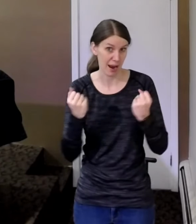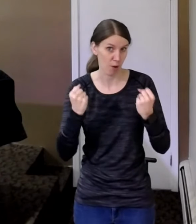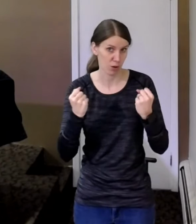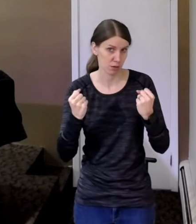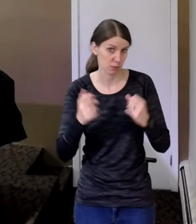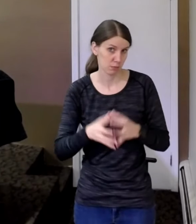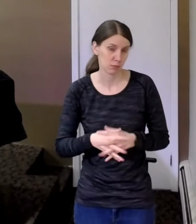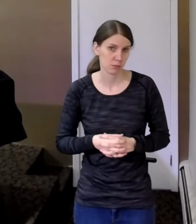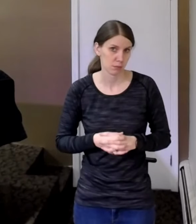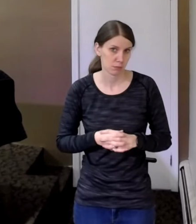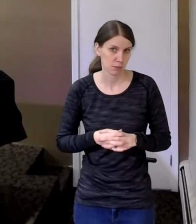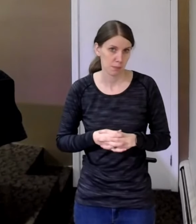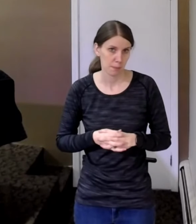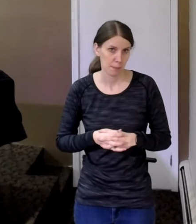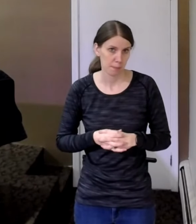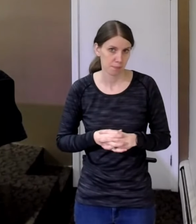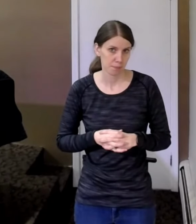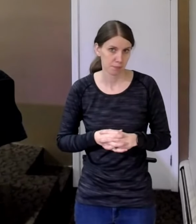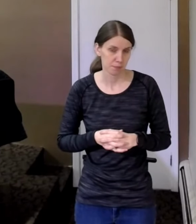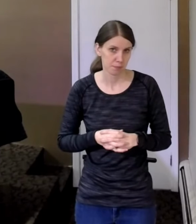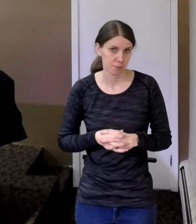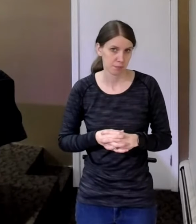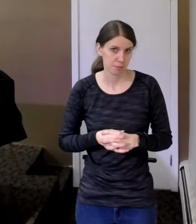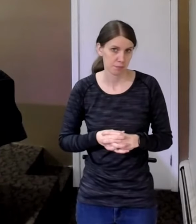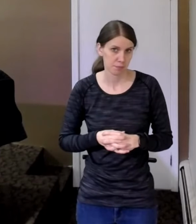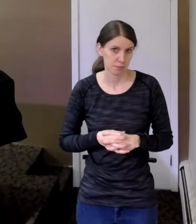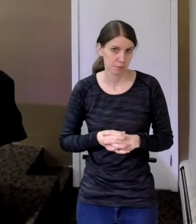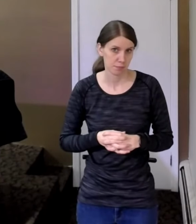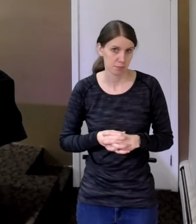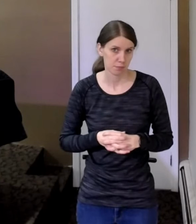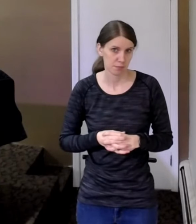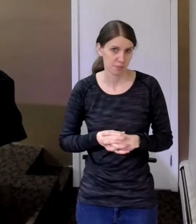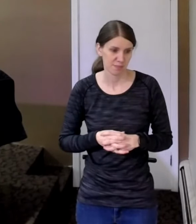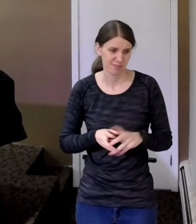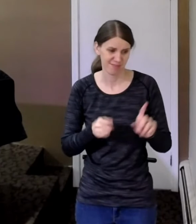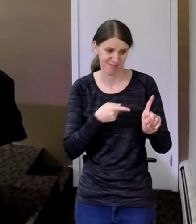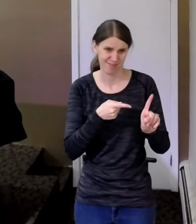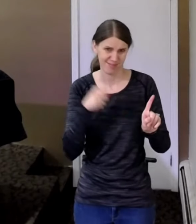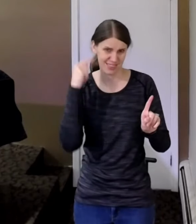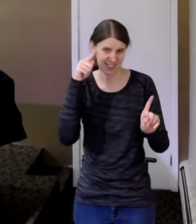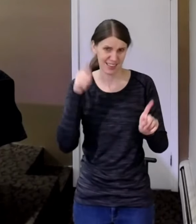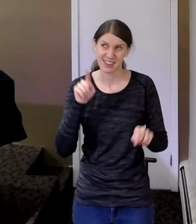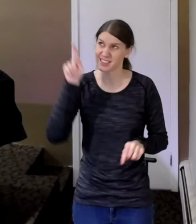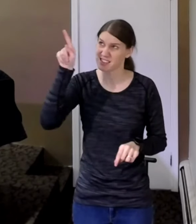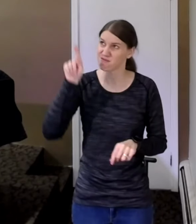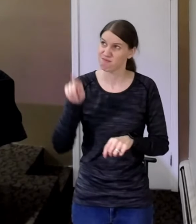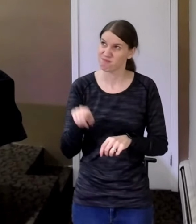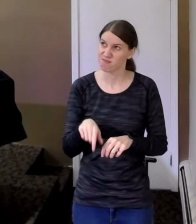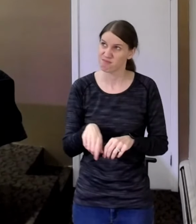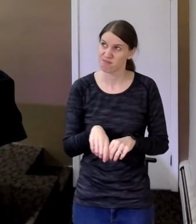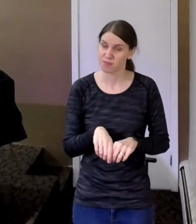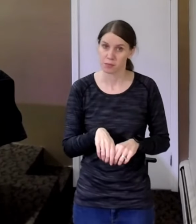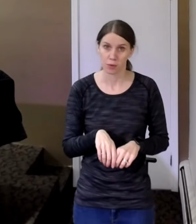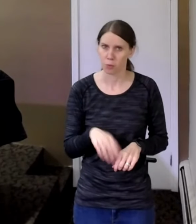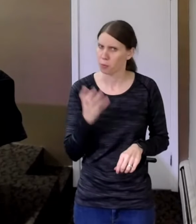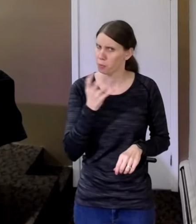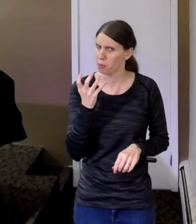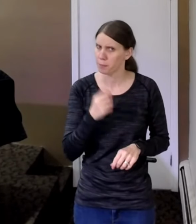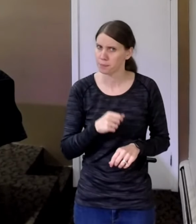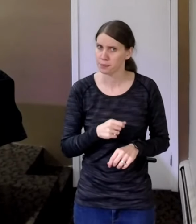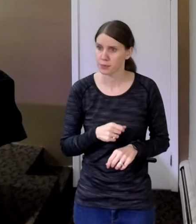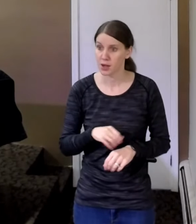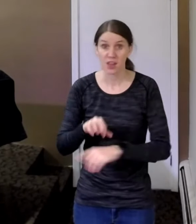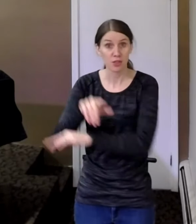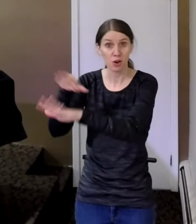And they think they can do something about that with God? Here's a people filled with hope that in a very